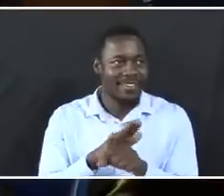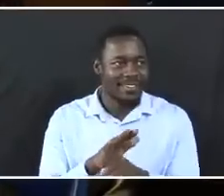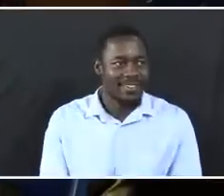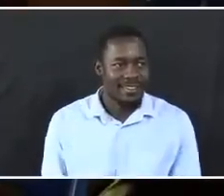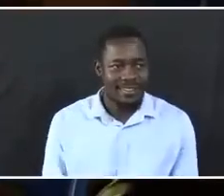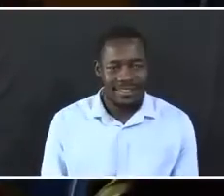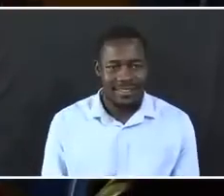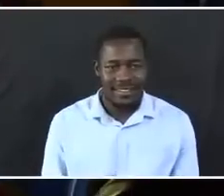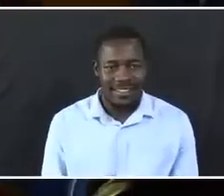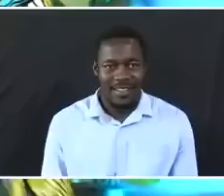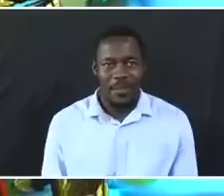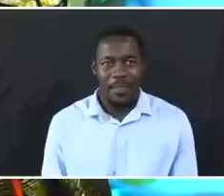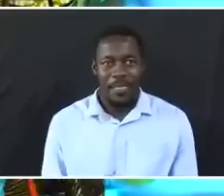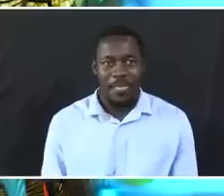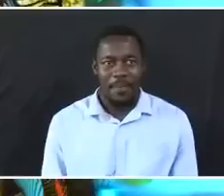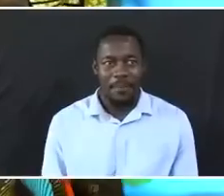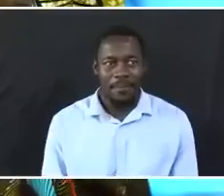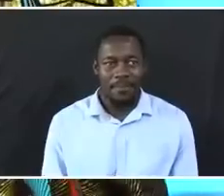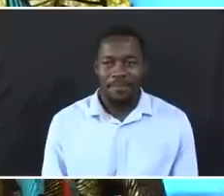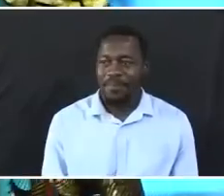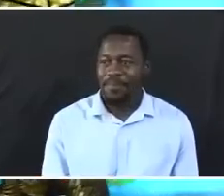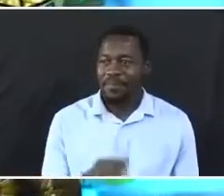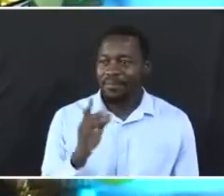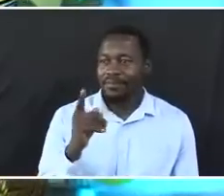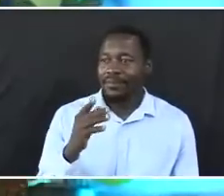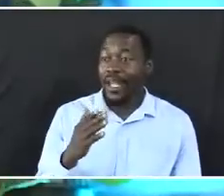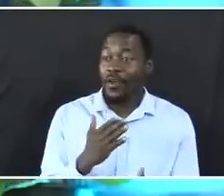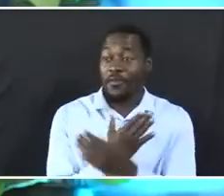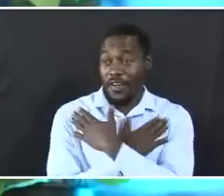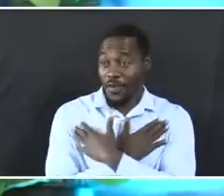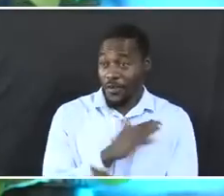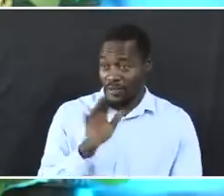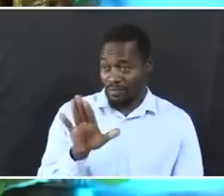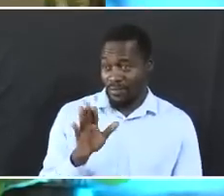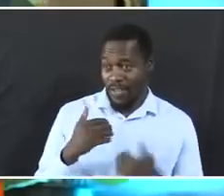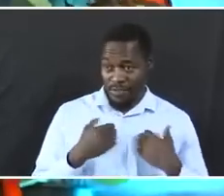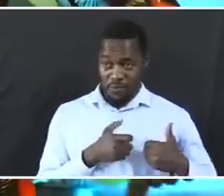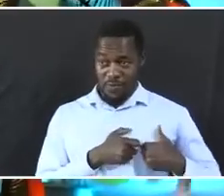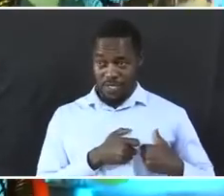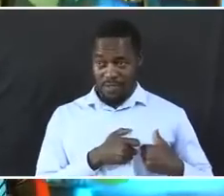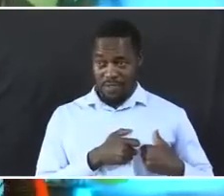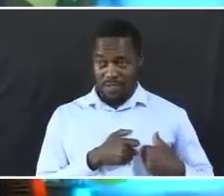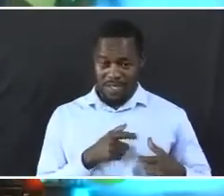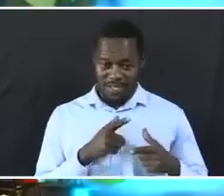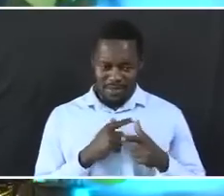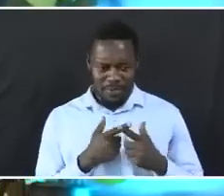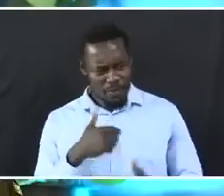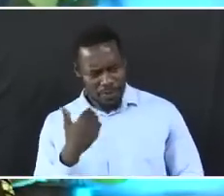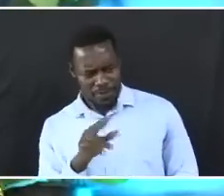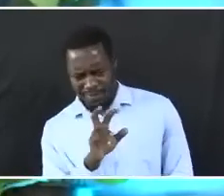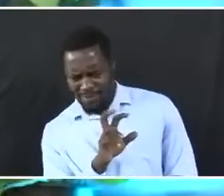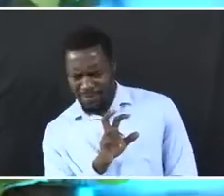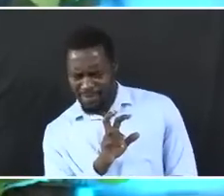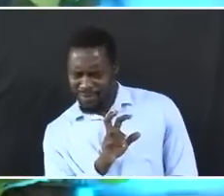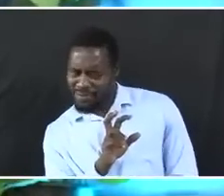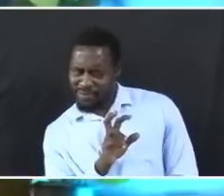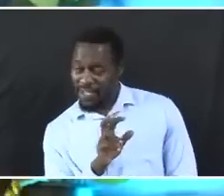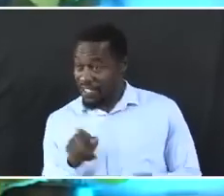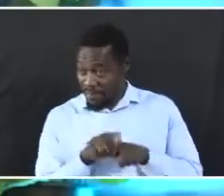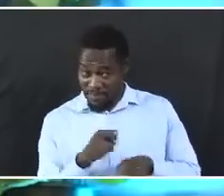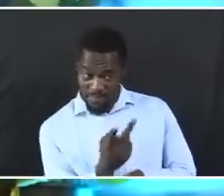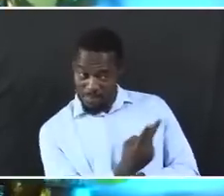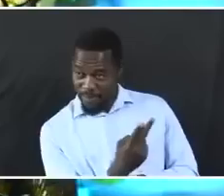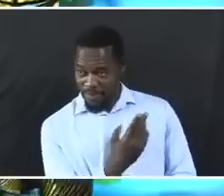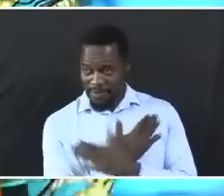Yeah, and that is a person who's so tired with the world. And he's saying, if it is a must, let me wait for the new